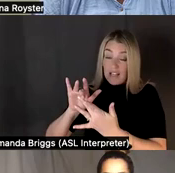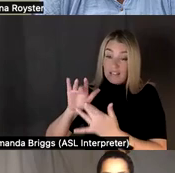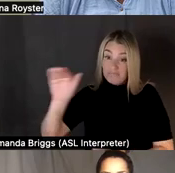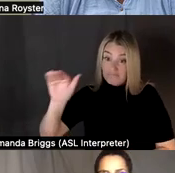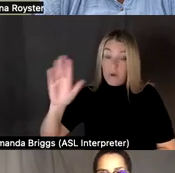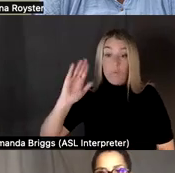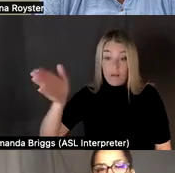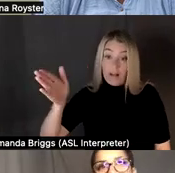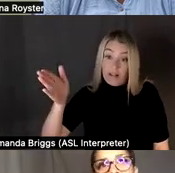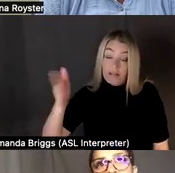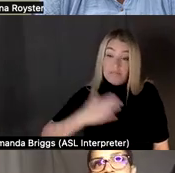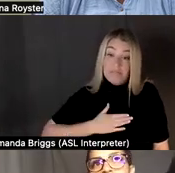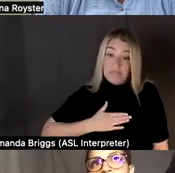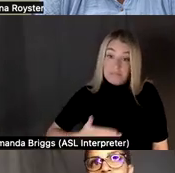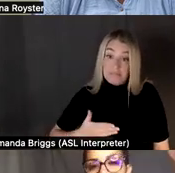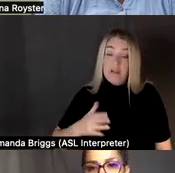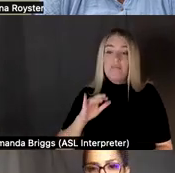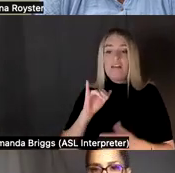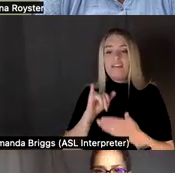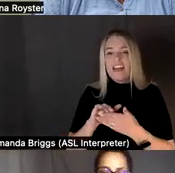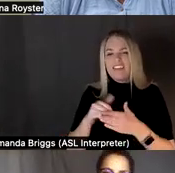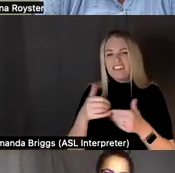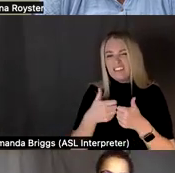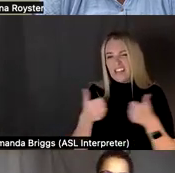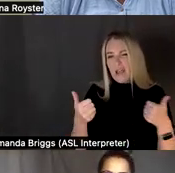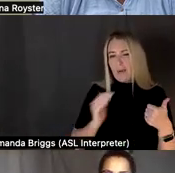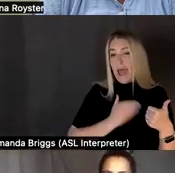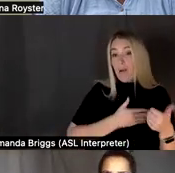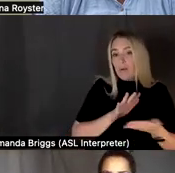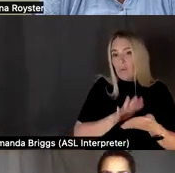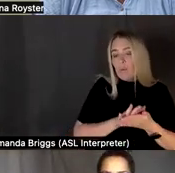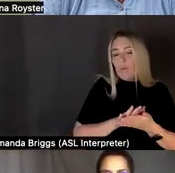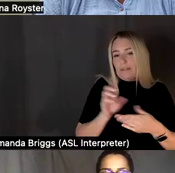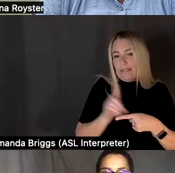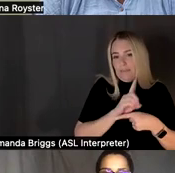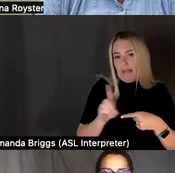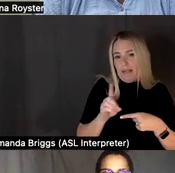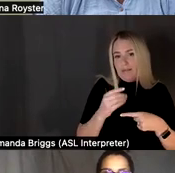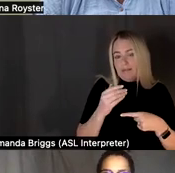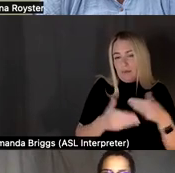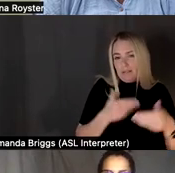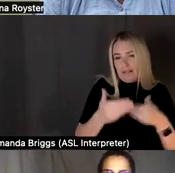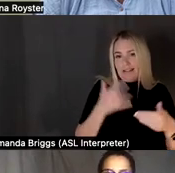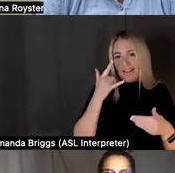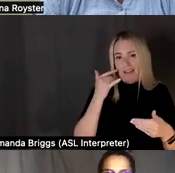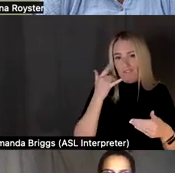law enforcement. However, that is outside of our process, our school discipline policy in California Ed Code.